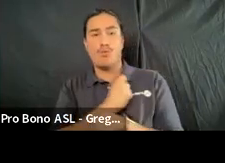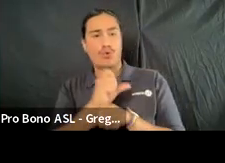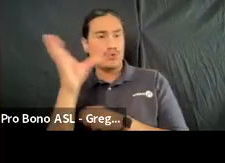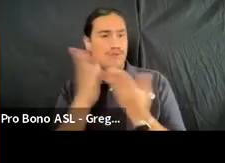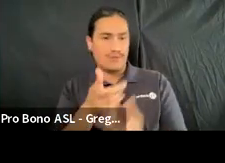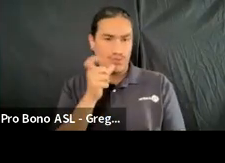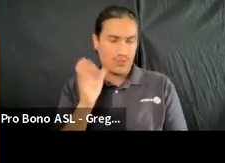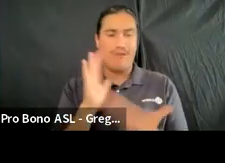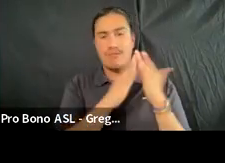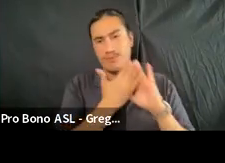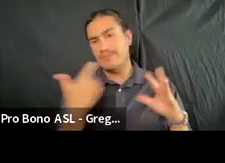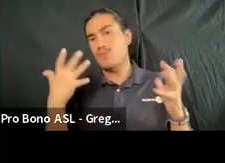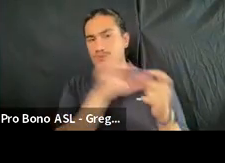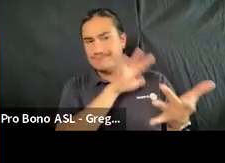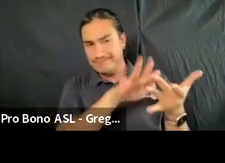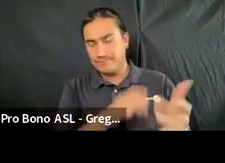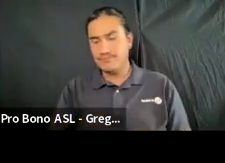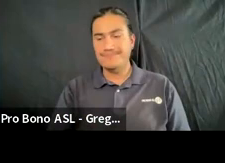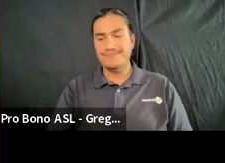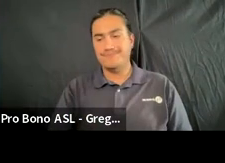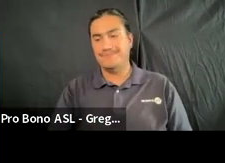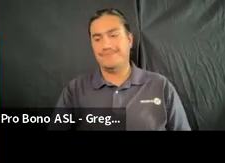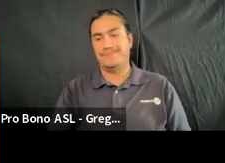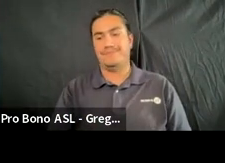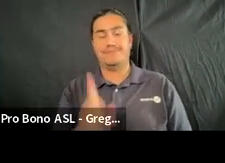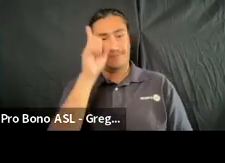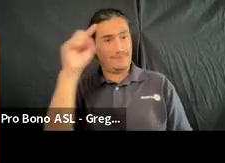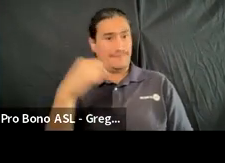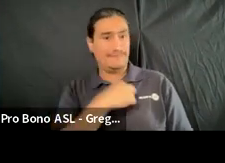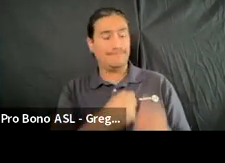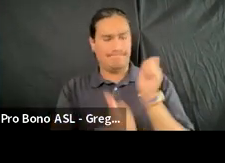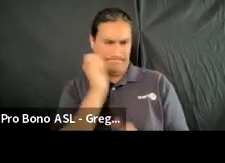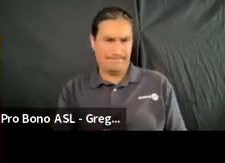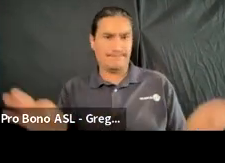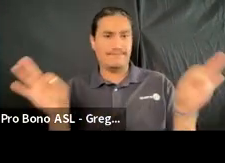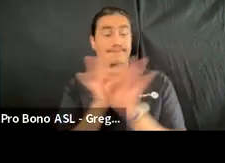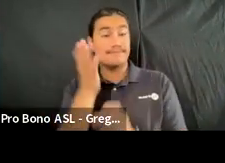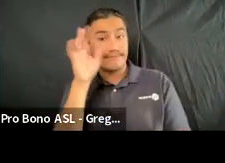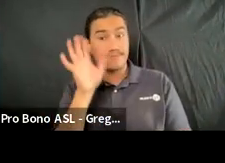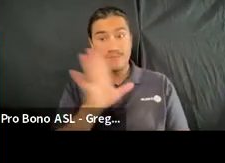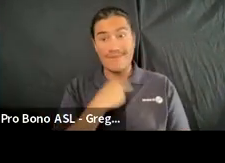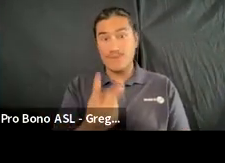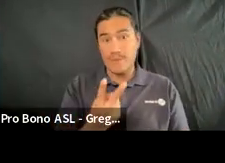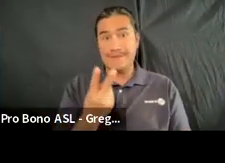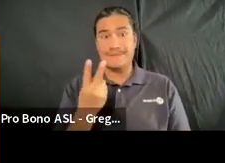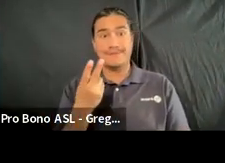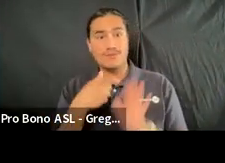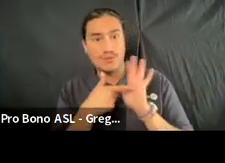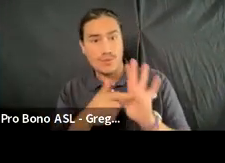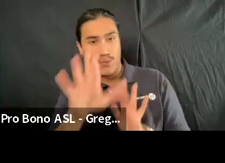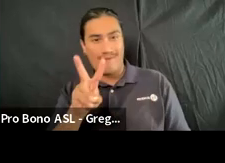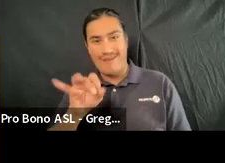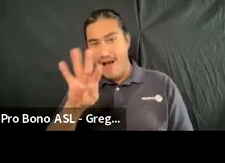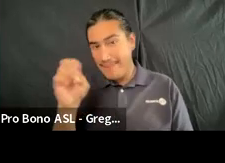the communities we want to really reach. And to me, most importantly, does it sound like your voice or give a glimpse of your